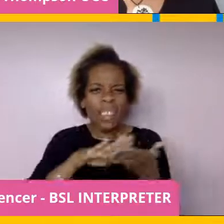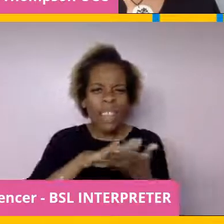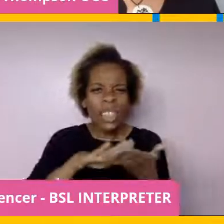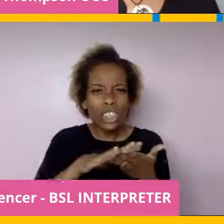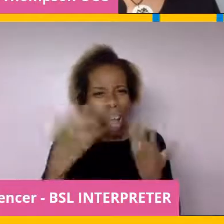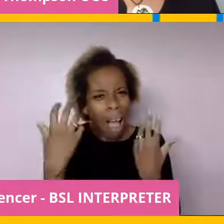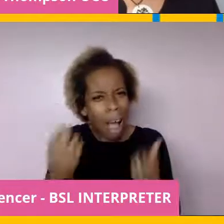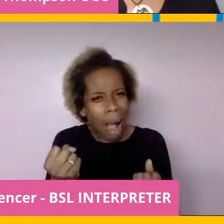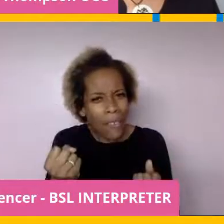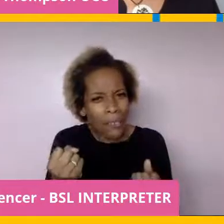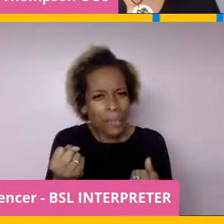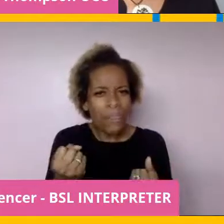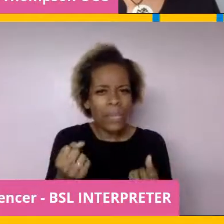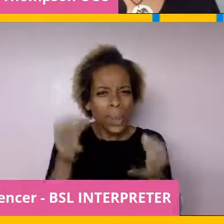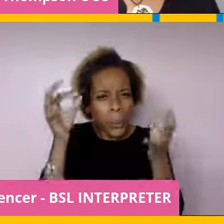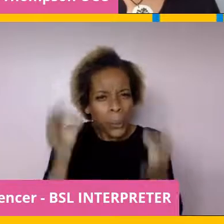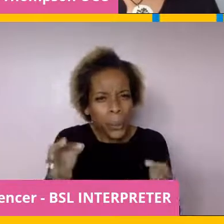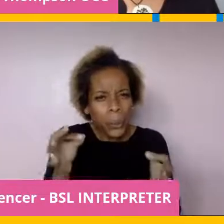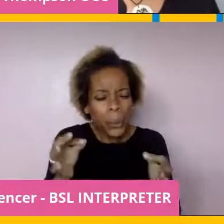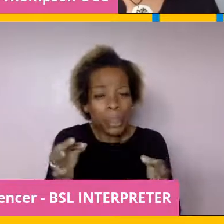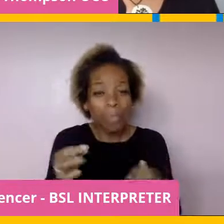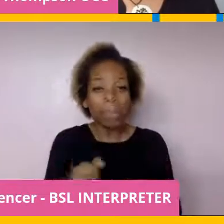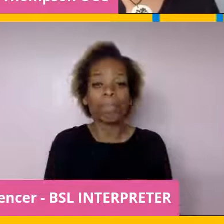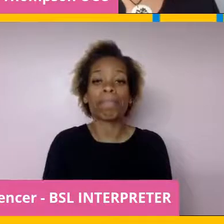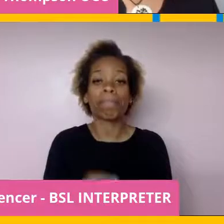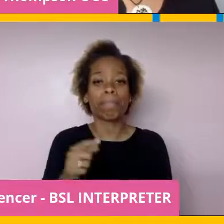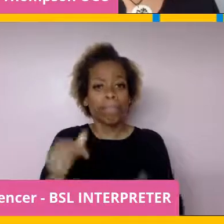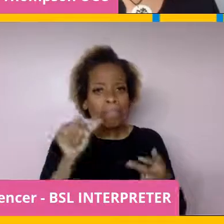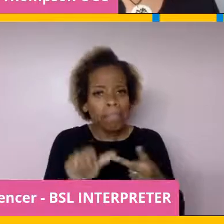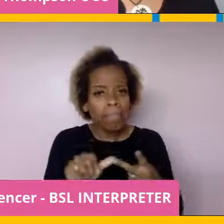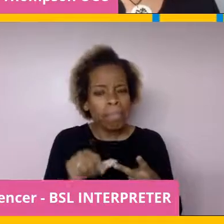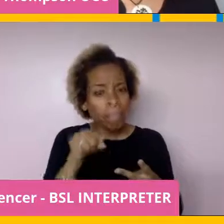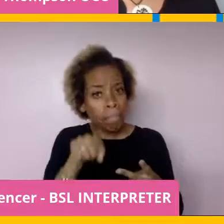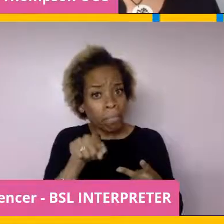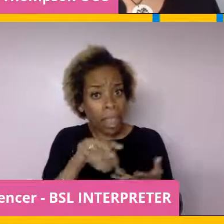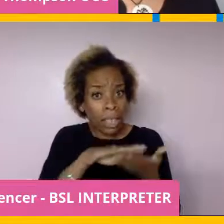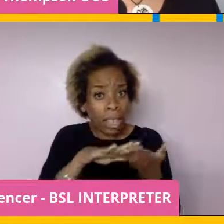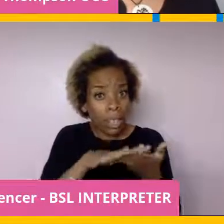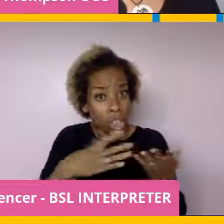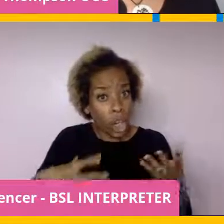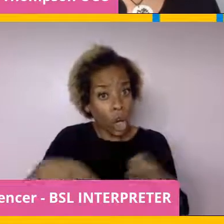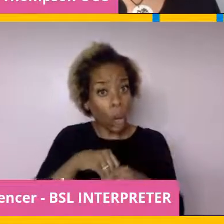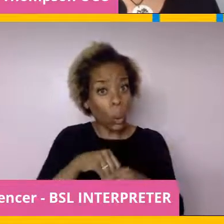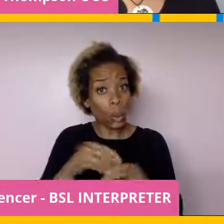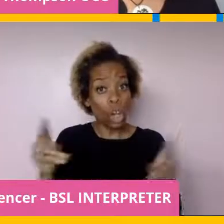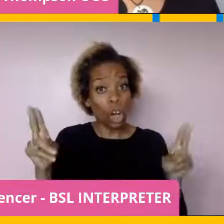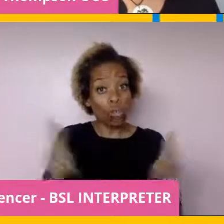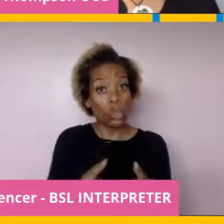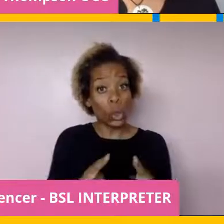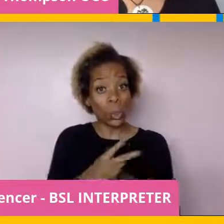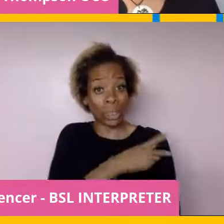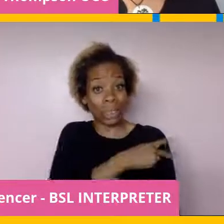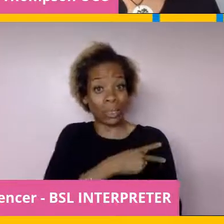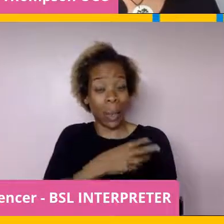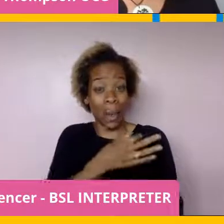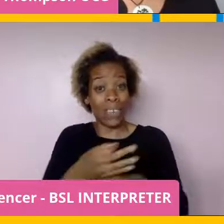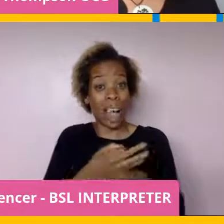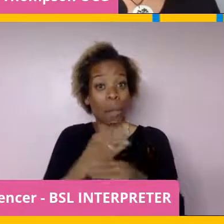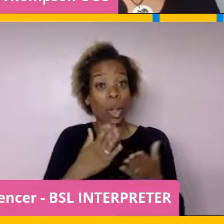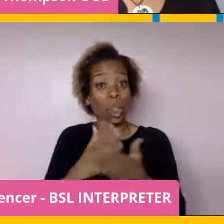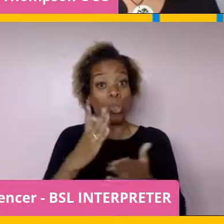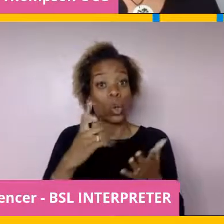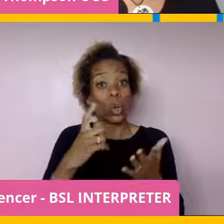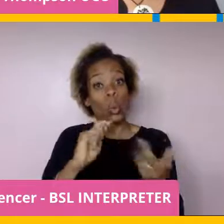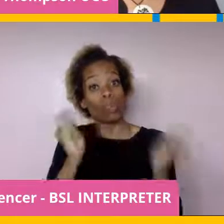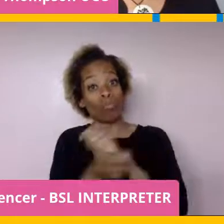that definition? And it goes on to ask, does that recognised definition include reducing staff hours via restructuring, and